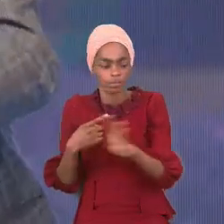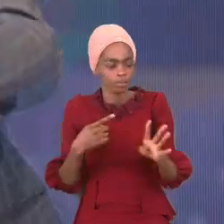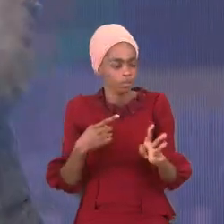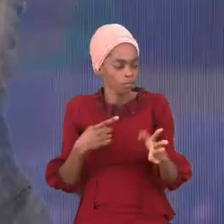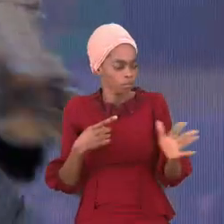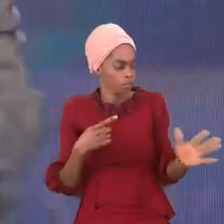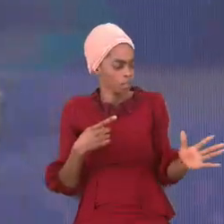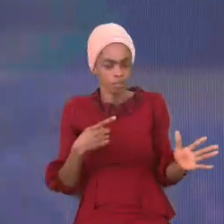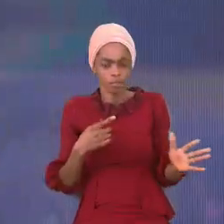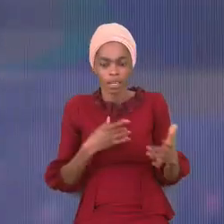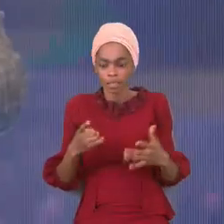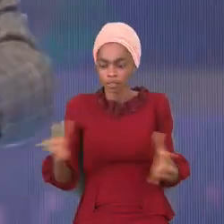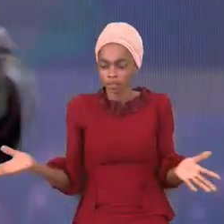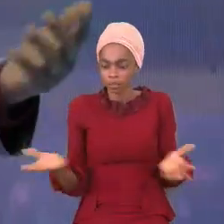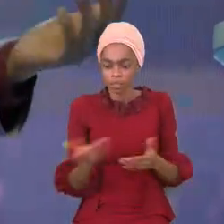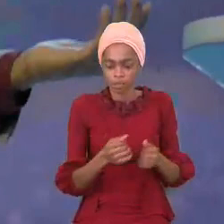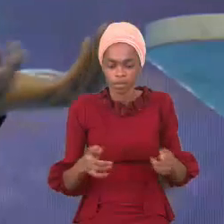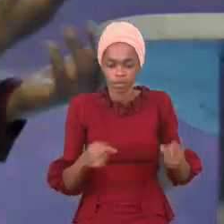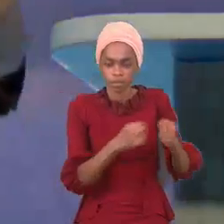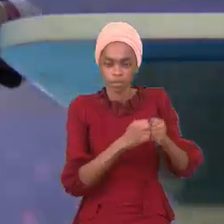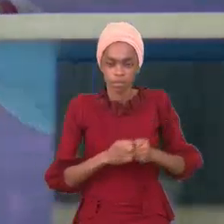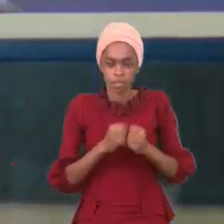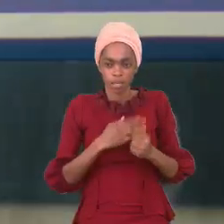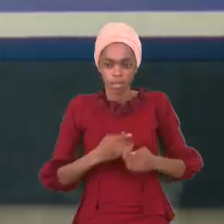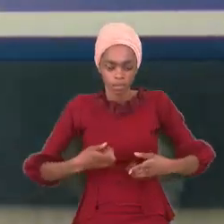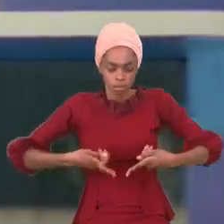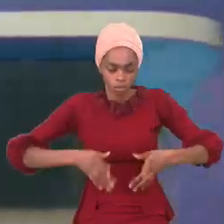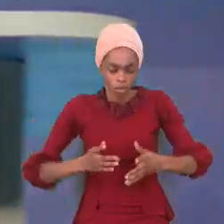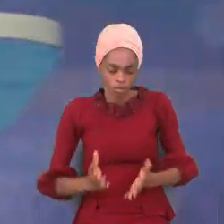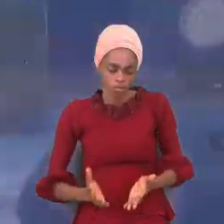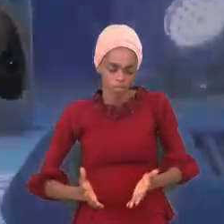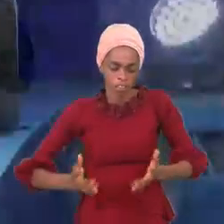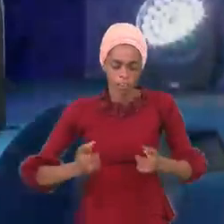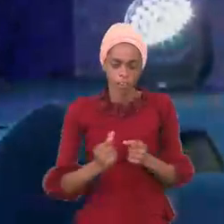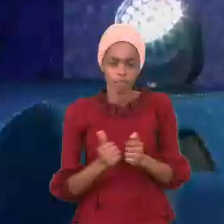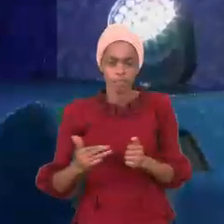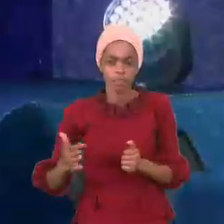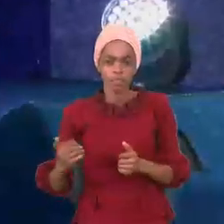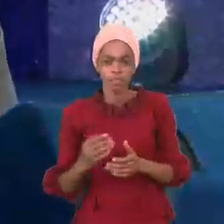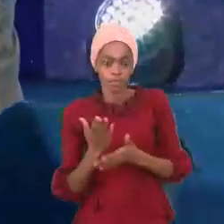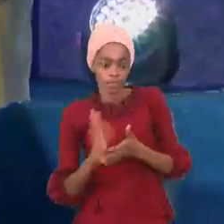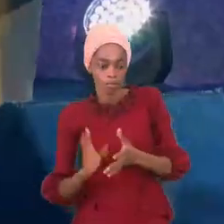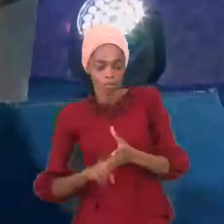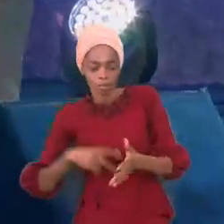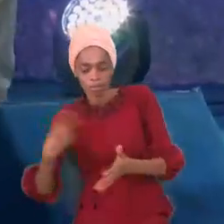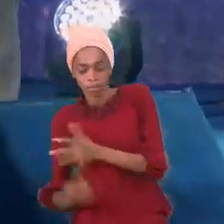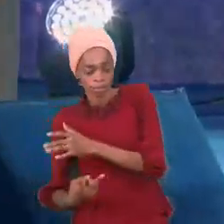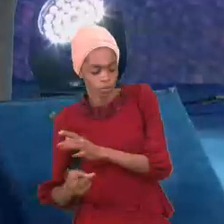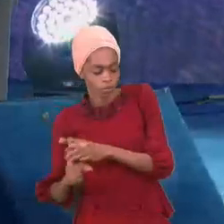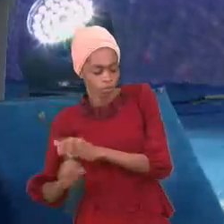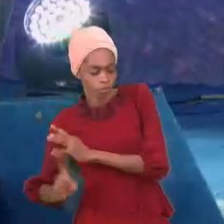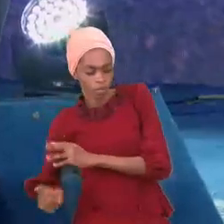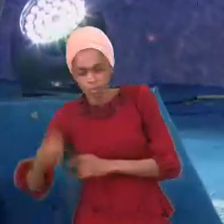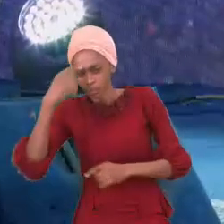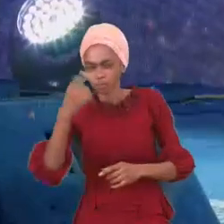1, 2, 3, 4, 5. And then you bring everything together and you try to carry everything like this. Some of them, because you're a